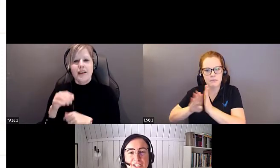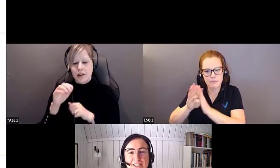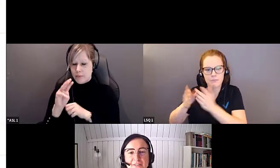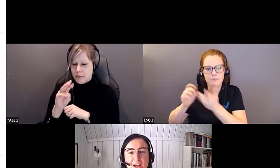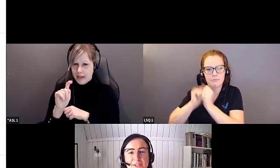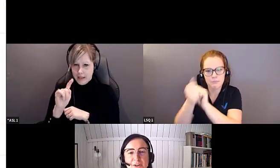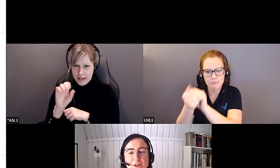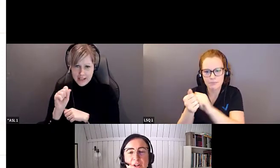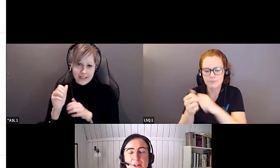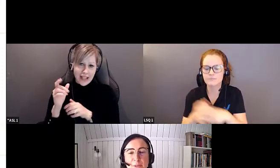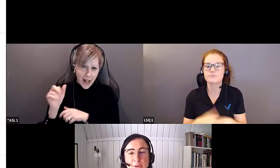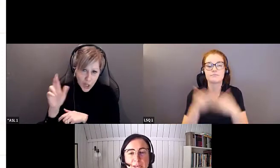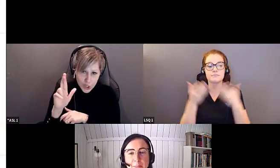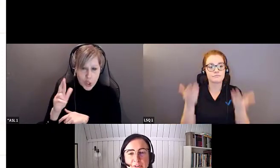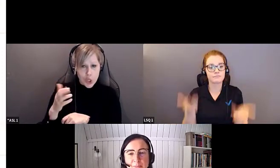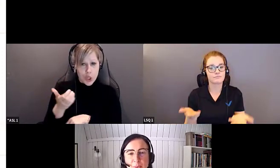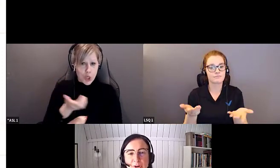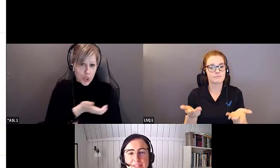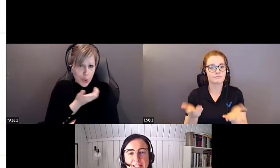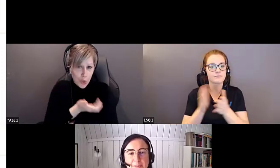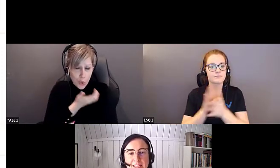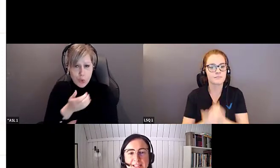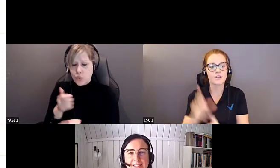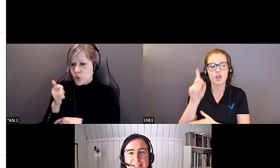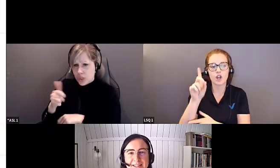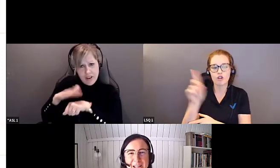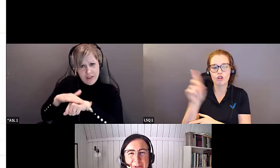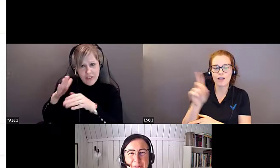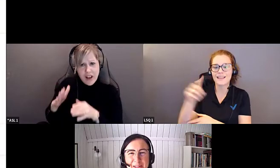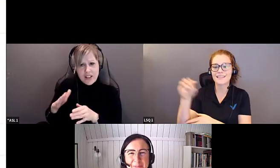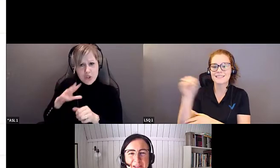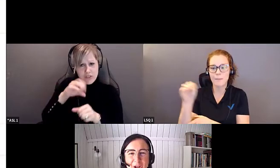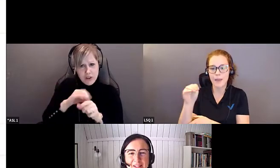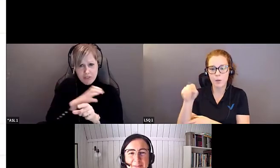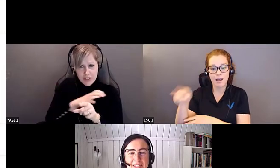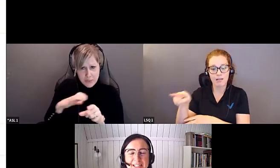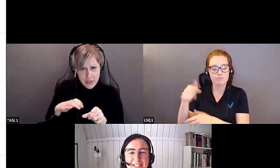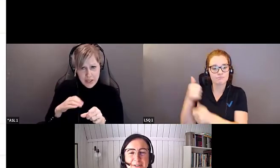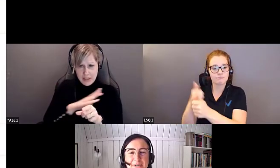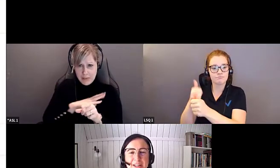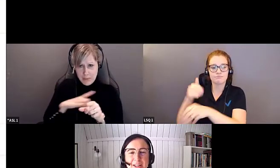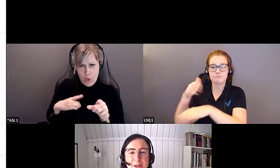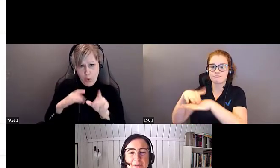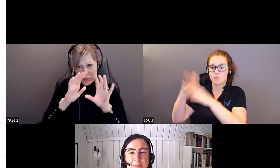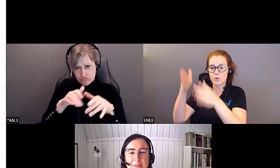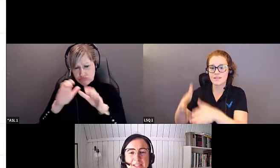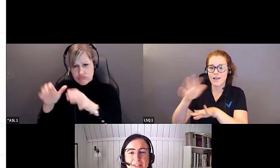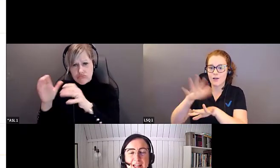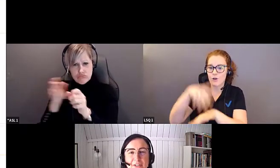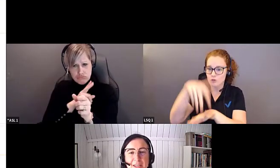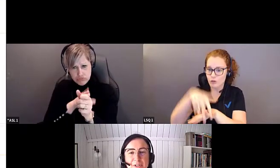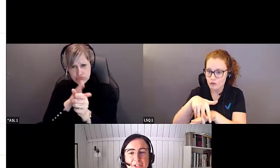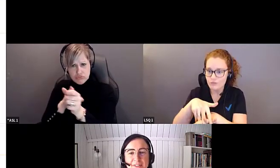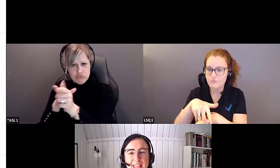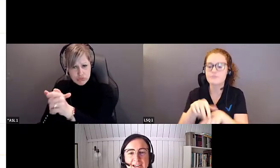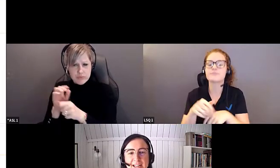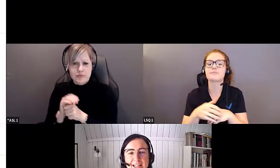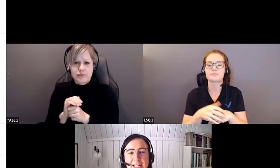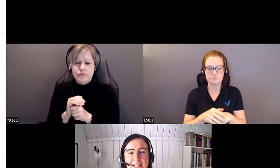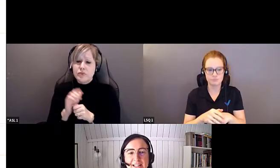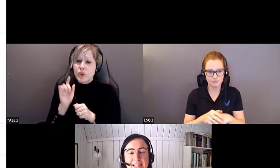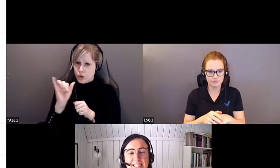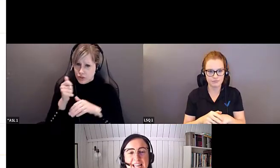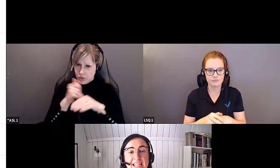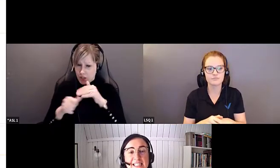an Indigenous advisor through a number of boards and committees, including but not limited to with the Mental Health Commission of